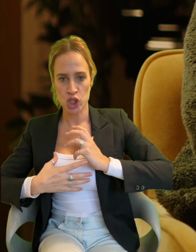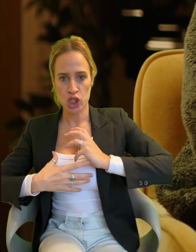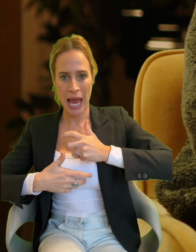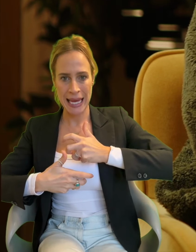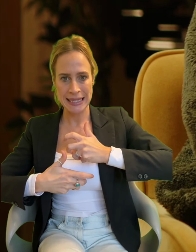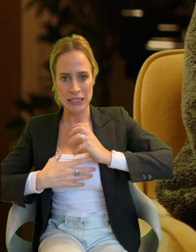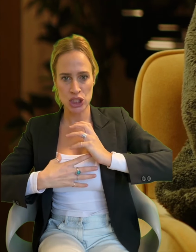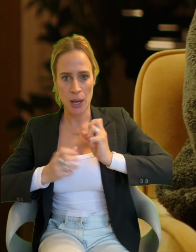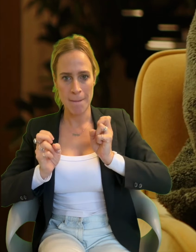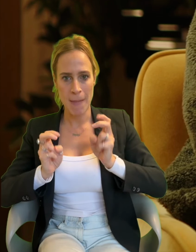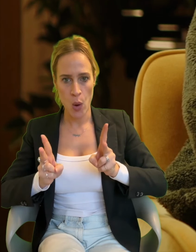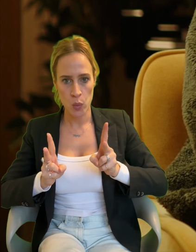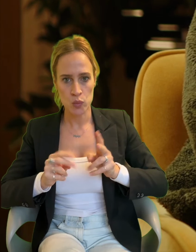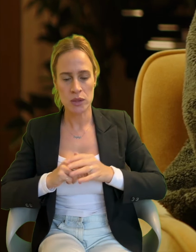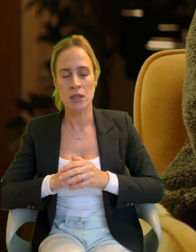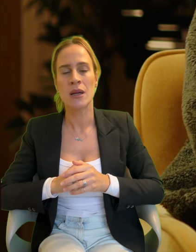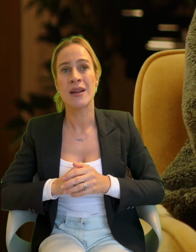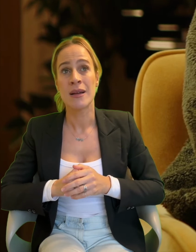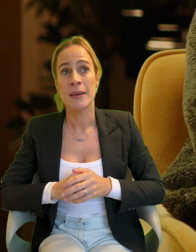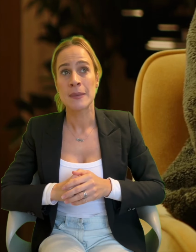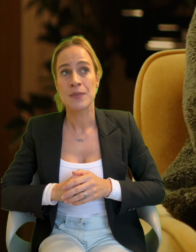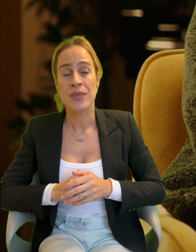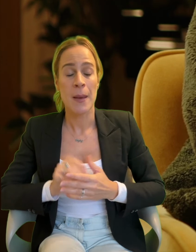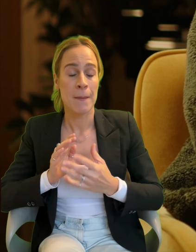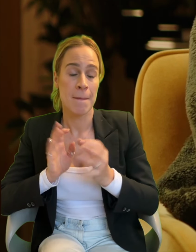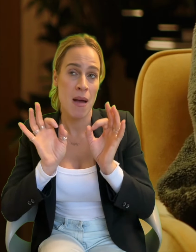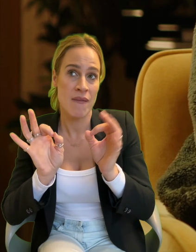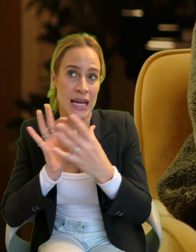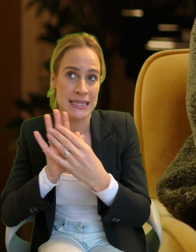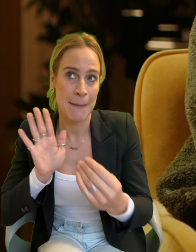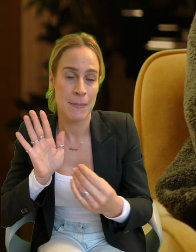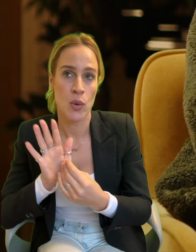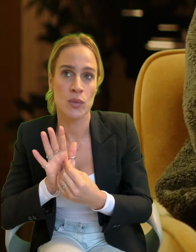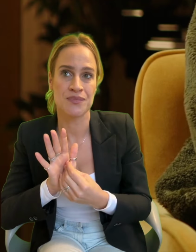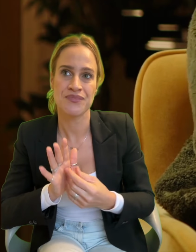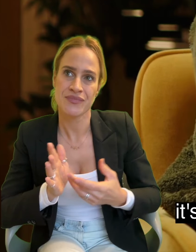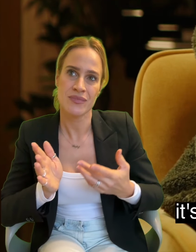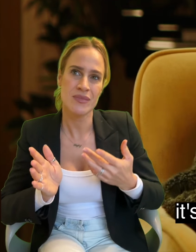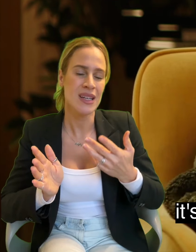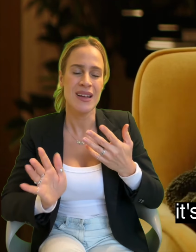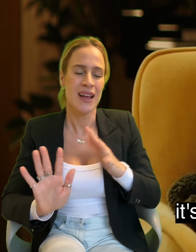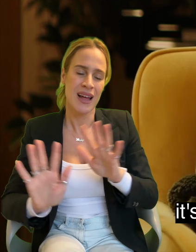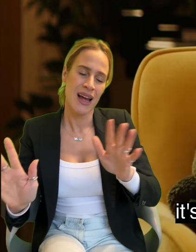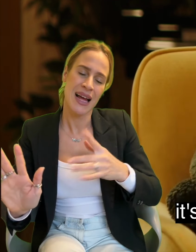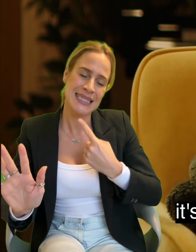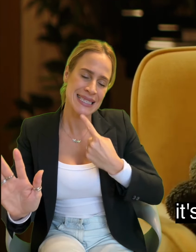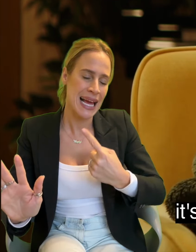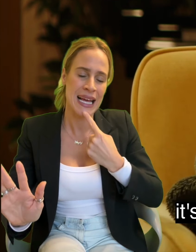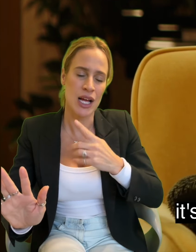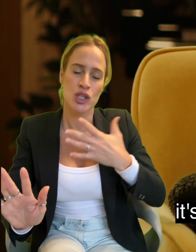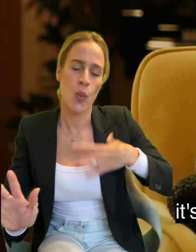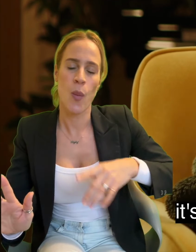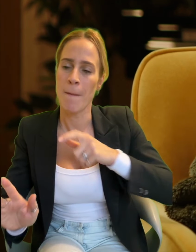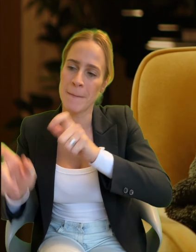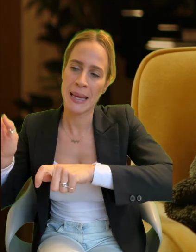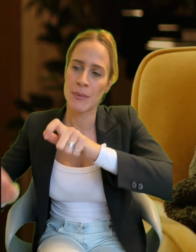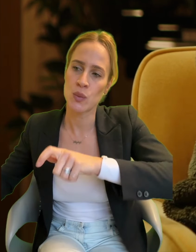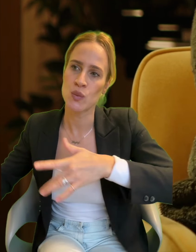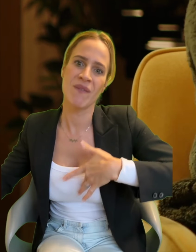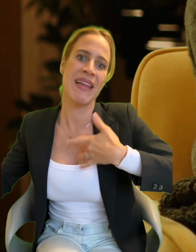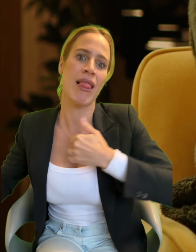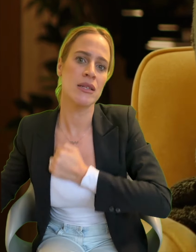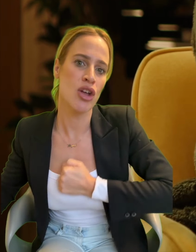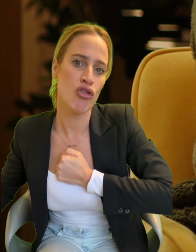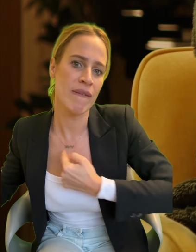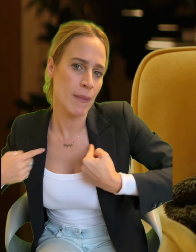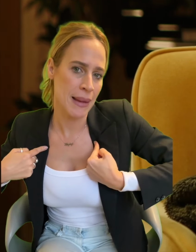a perfect example, I've had days where, and this is, when I say this kind of stuff, it's not to make people feel sorry for me or nothing like that. No, it's just